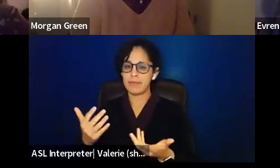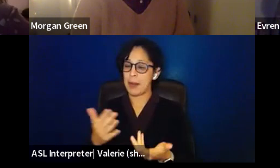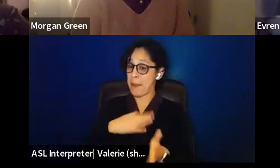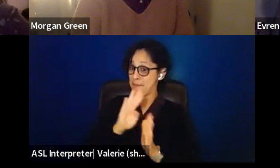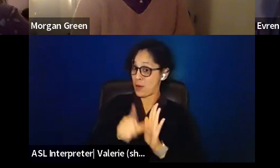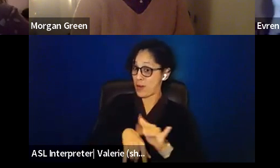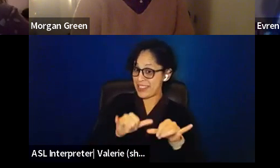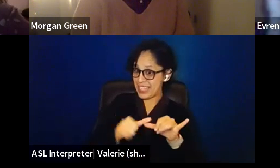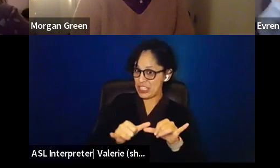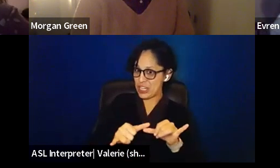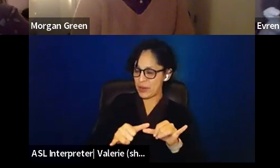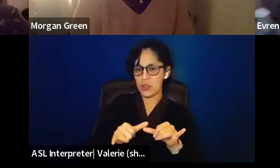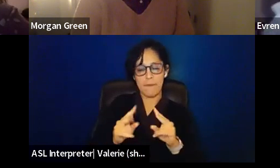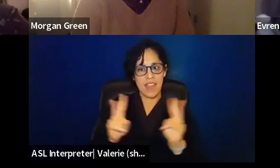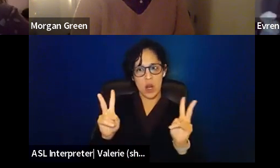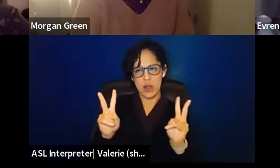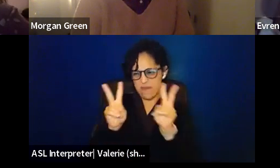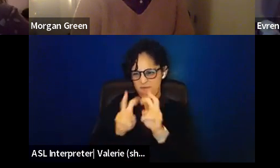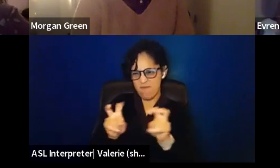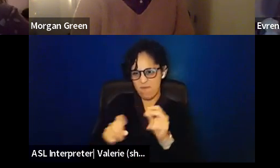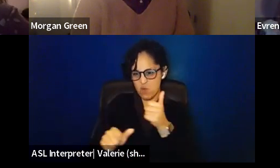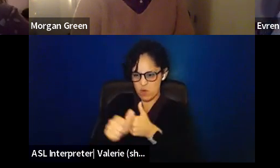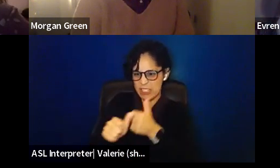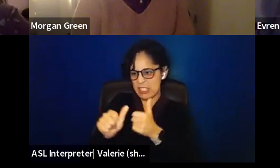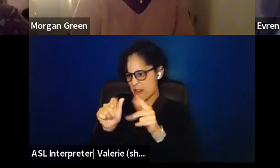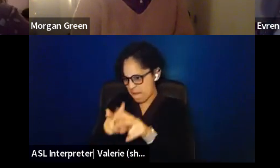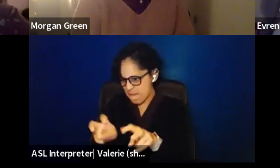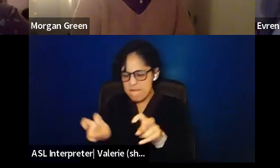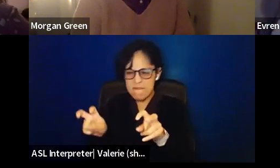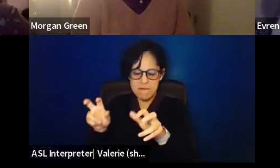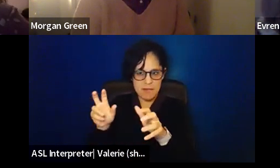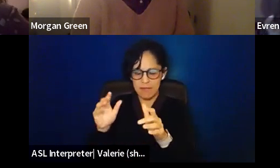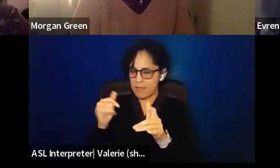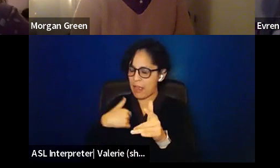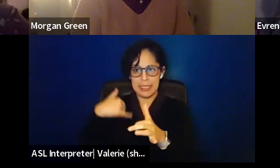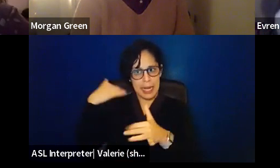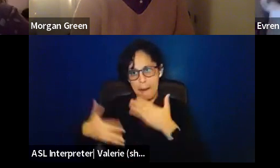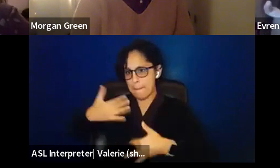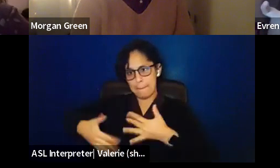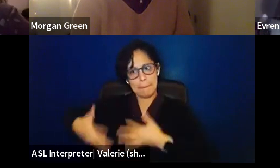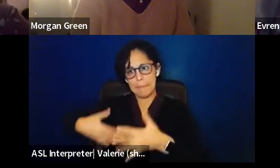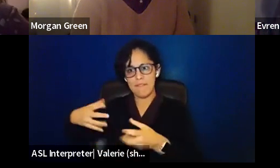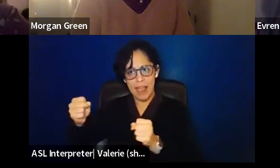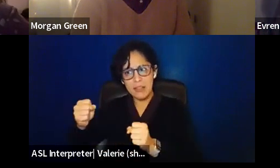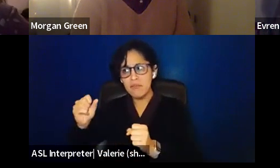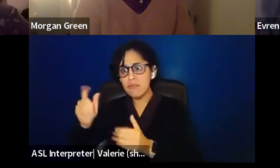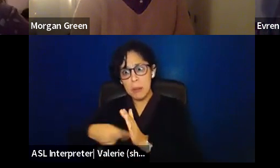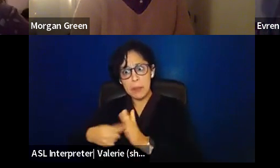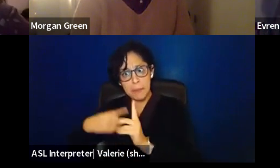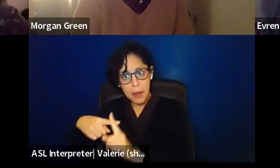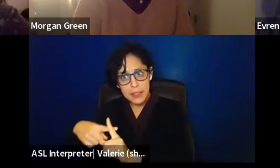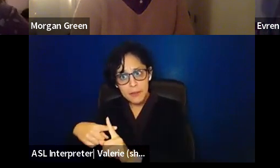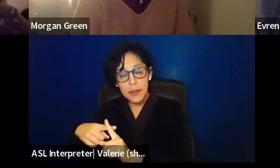So I'm sort of very sort of regimented in certain ways and can move fast, which is positive sometimes, and